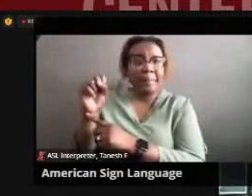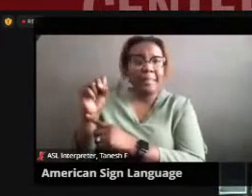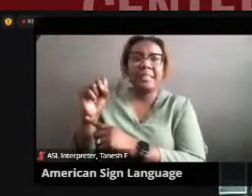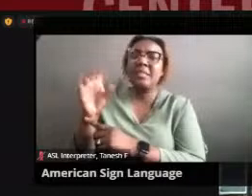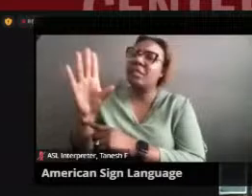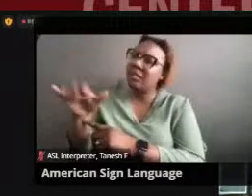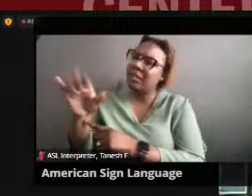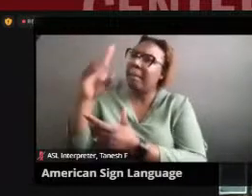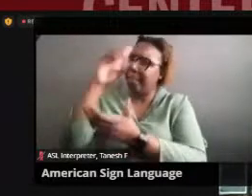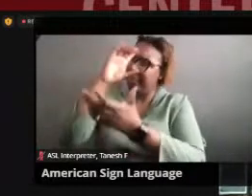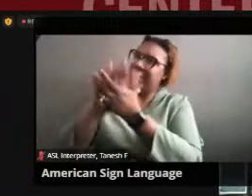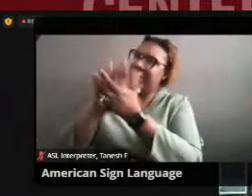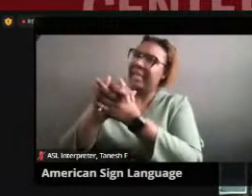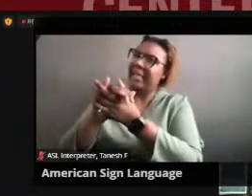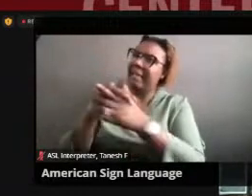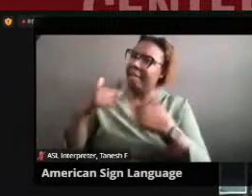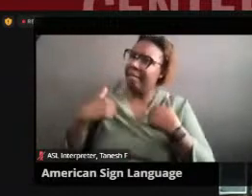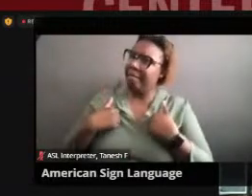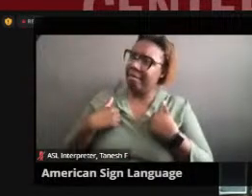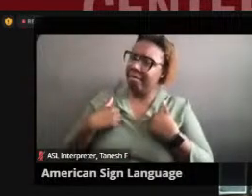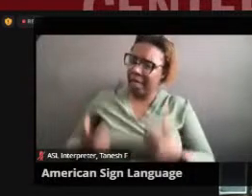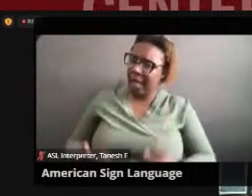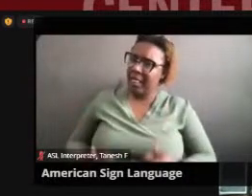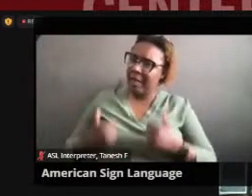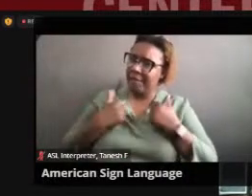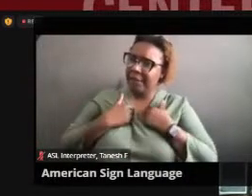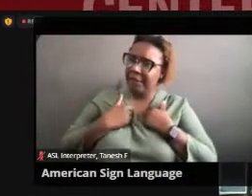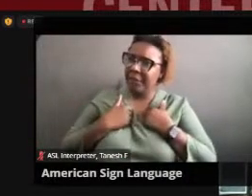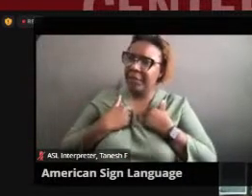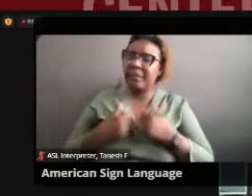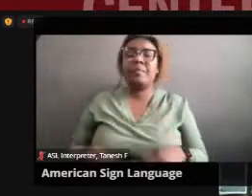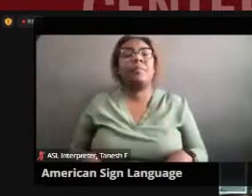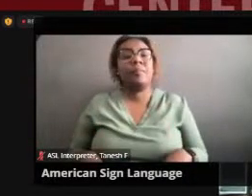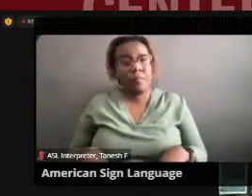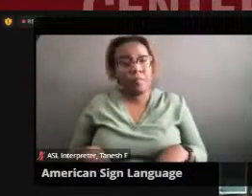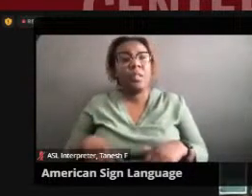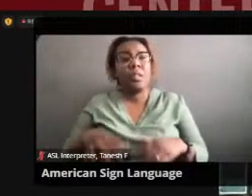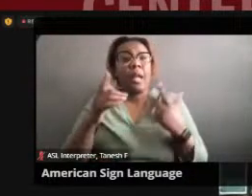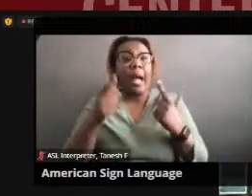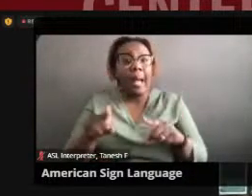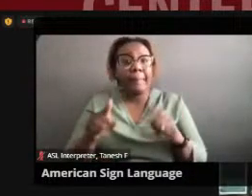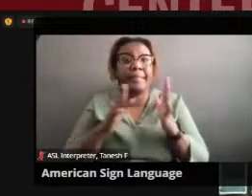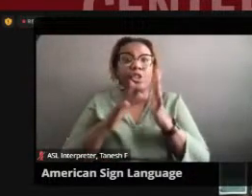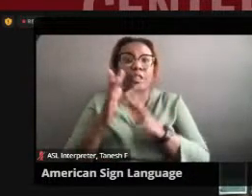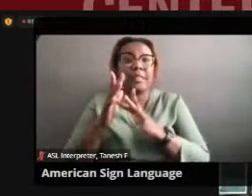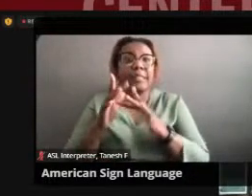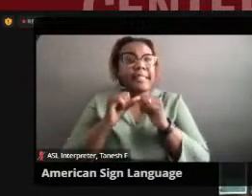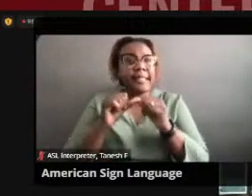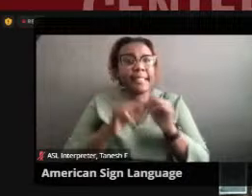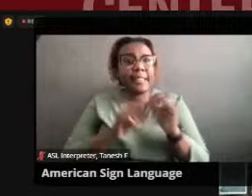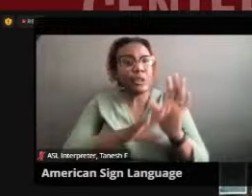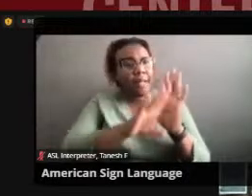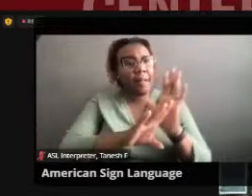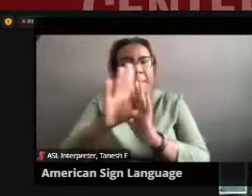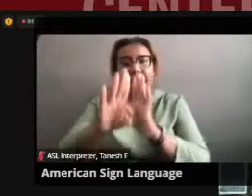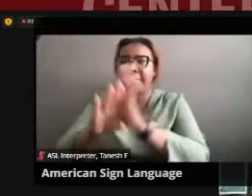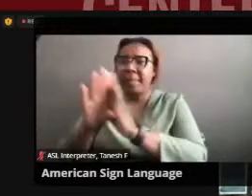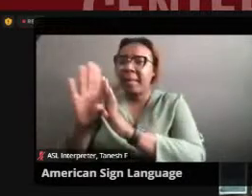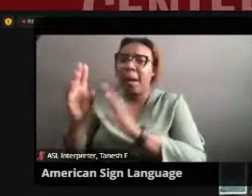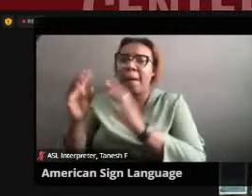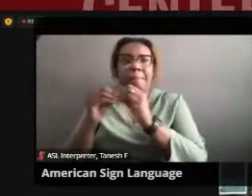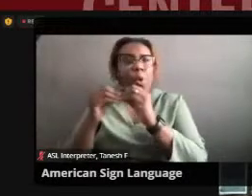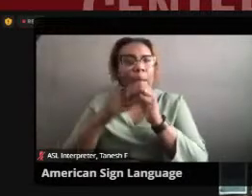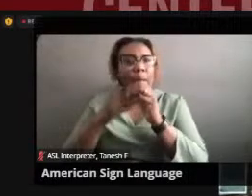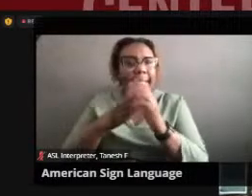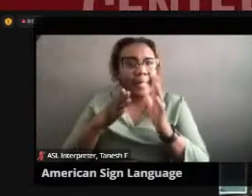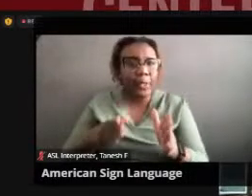his appearing, Jesus continued to develop other leaders. To build a movement. To